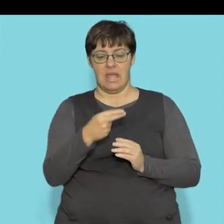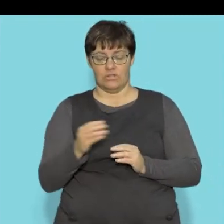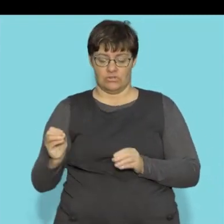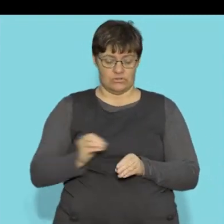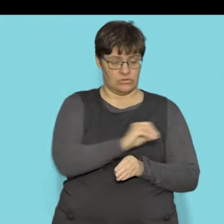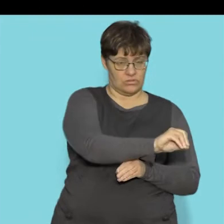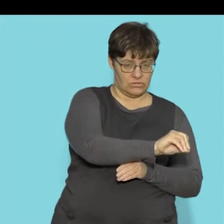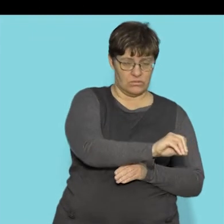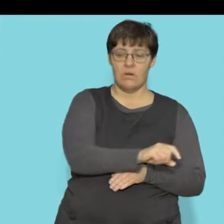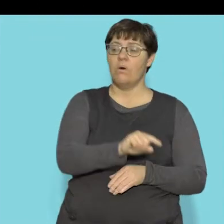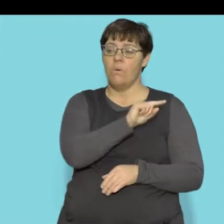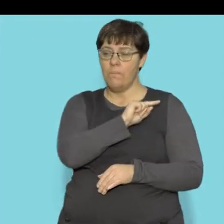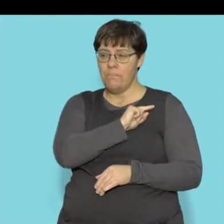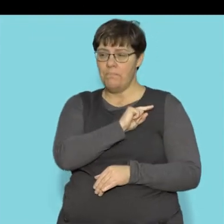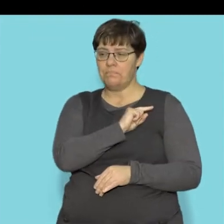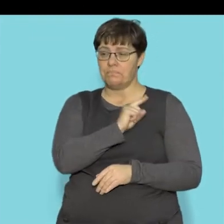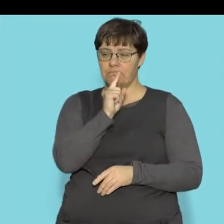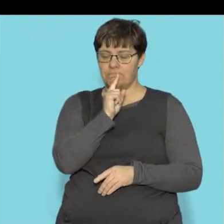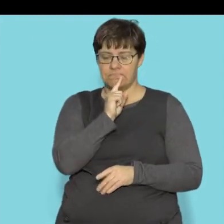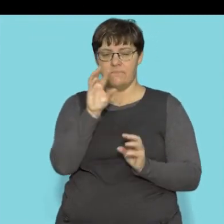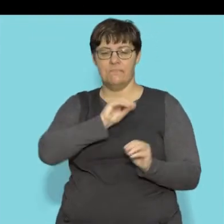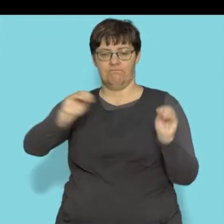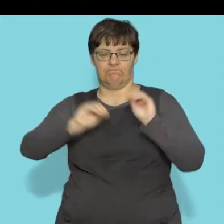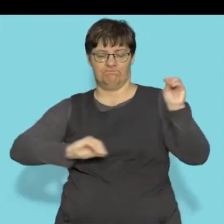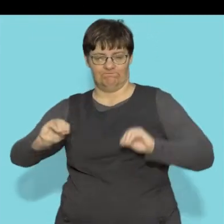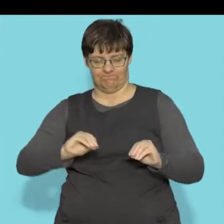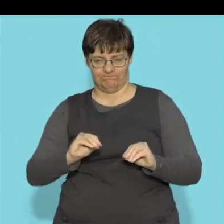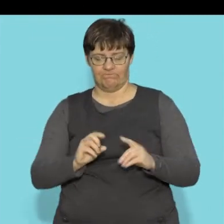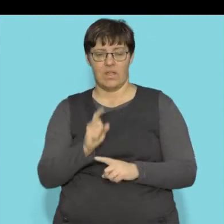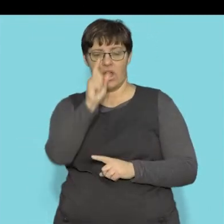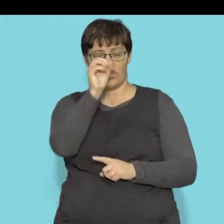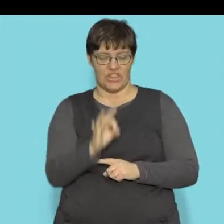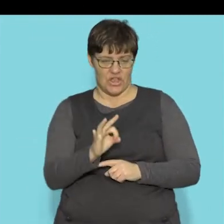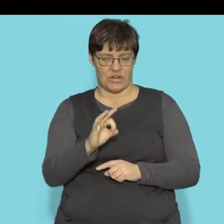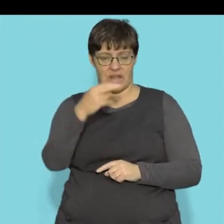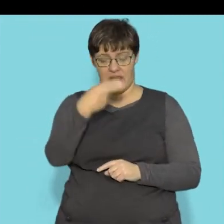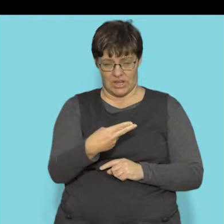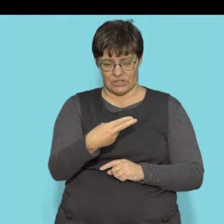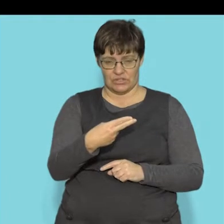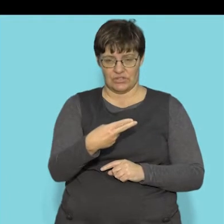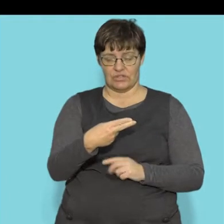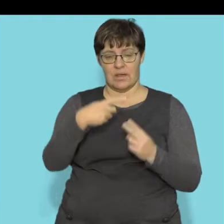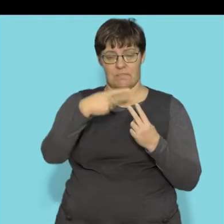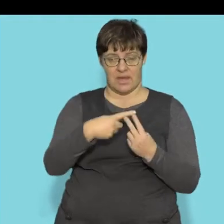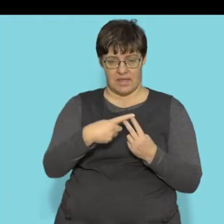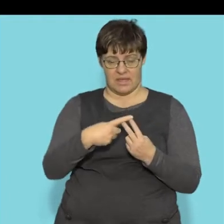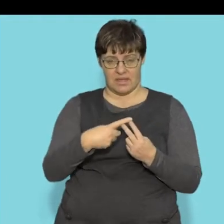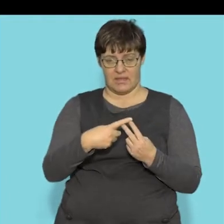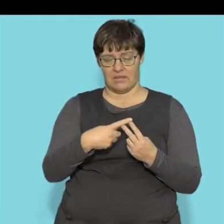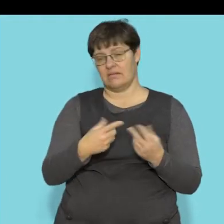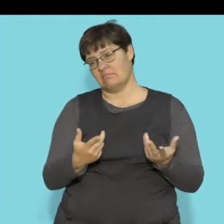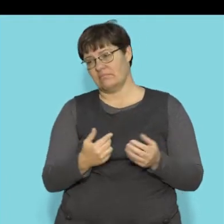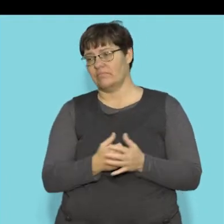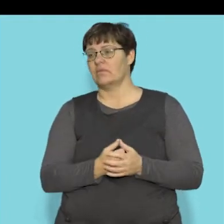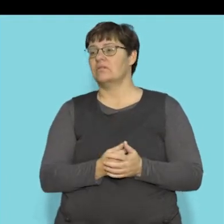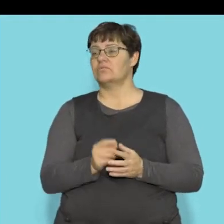the front, because then I will be able to distribute 1/3 h pi, or 1/3 pi